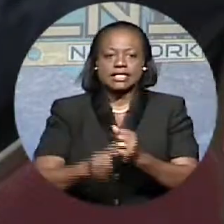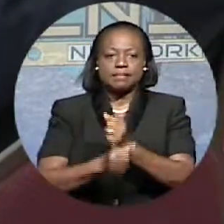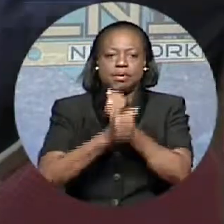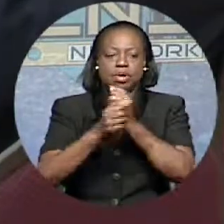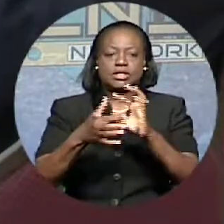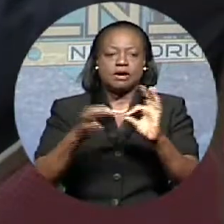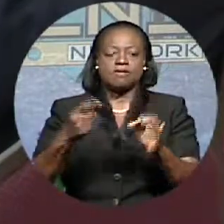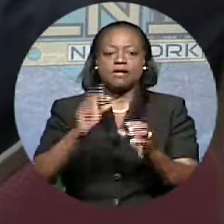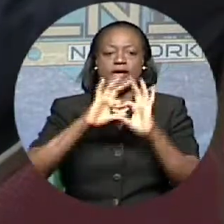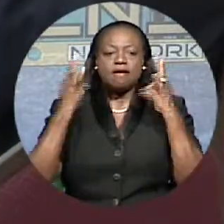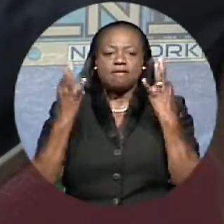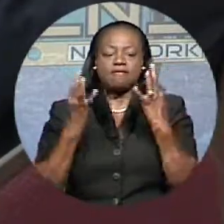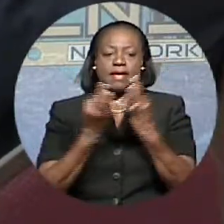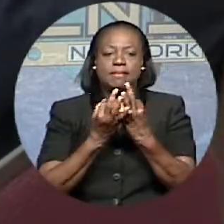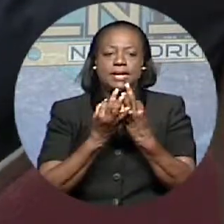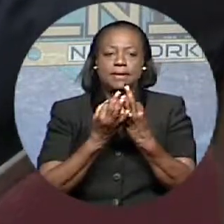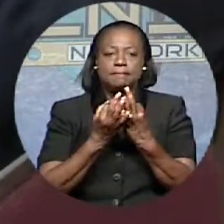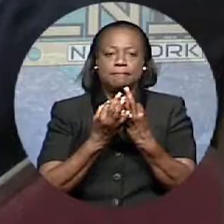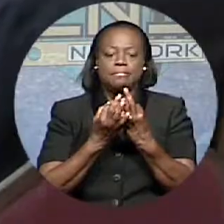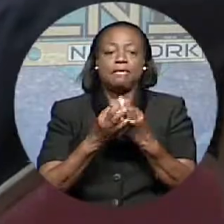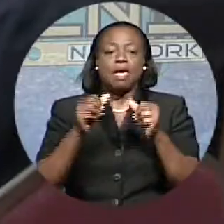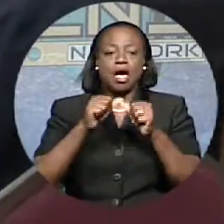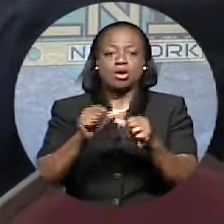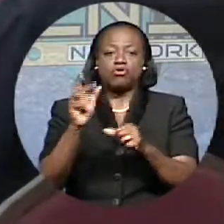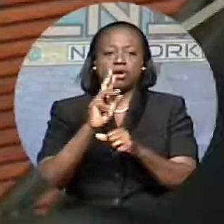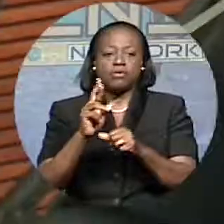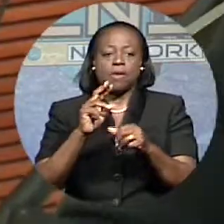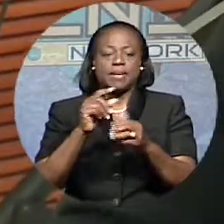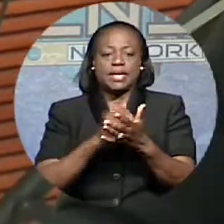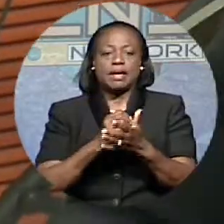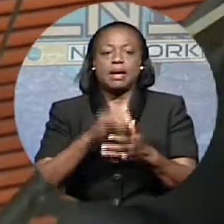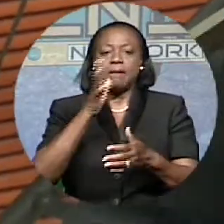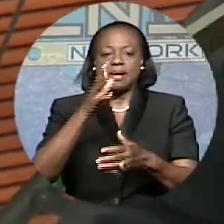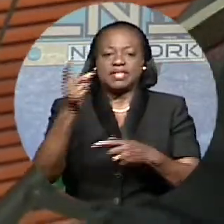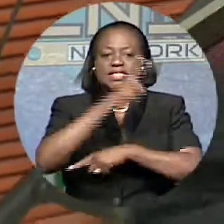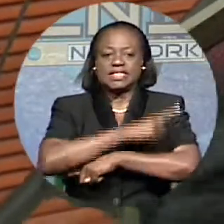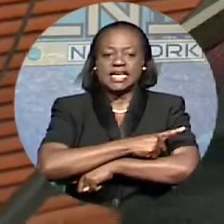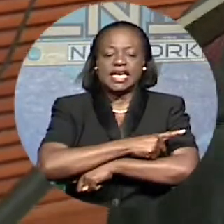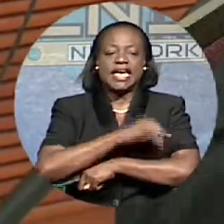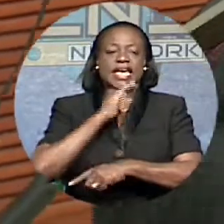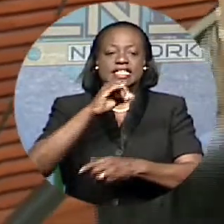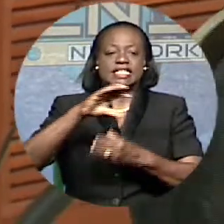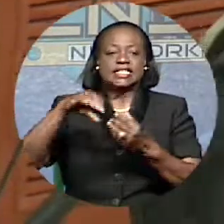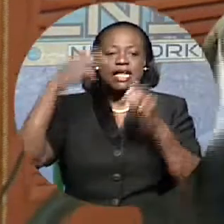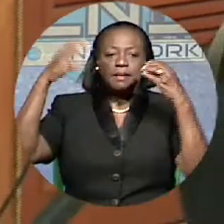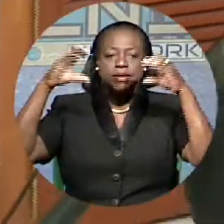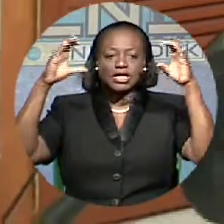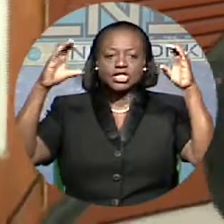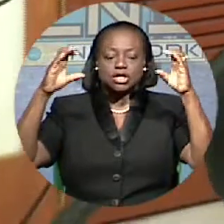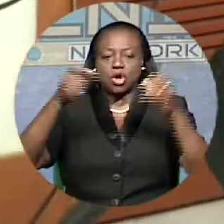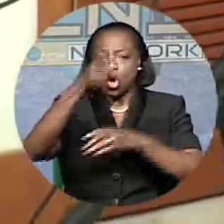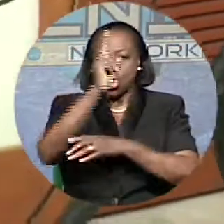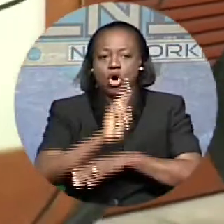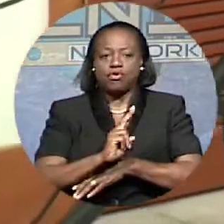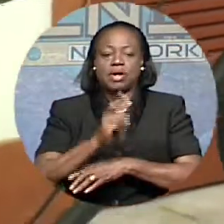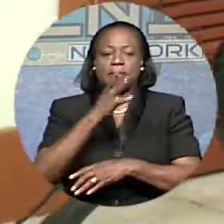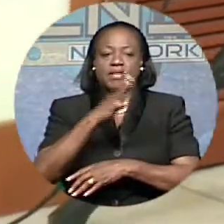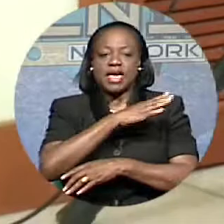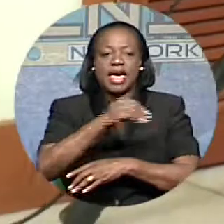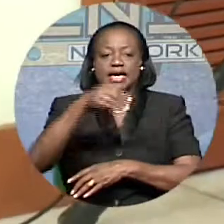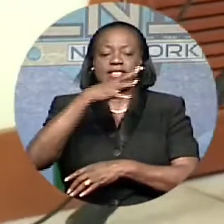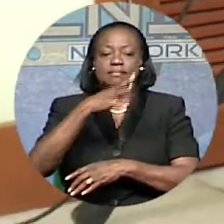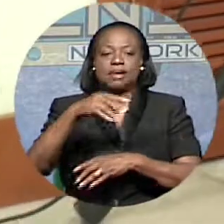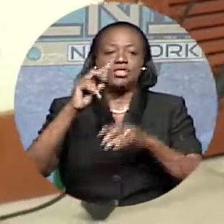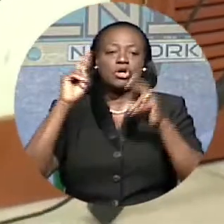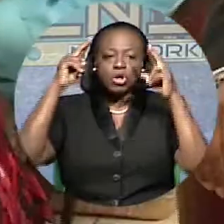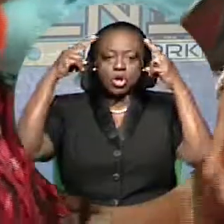family. According to Wikipedia, Mother's Day is a celebration honoring mothers and motherhood, maternal bonds, and the influence of mothers in